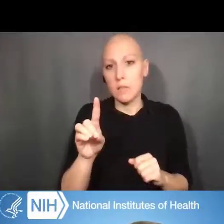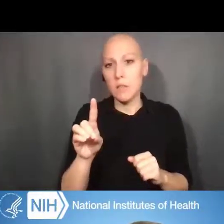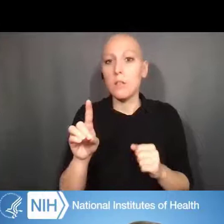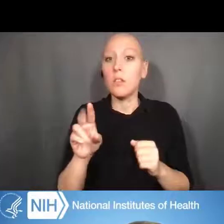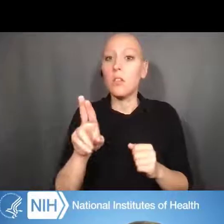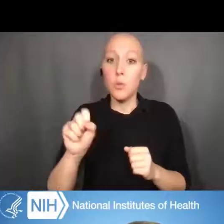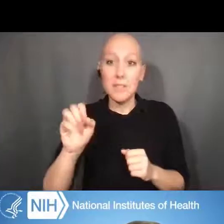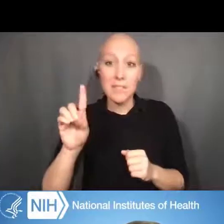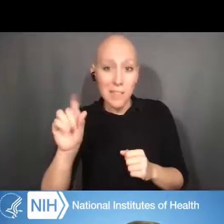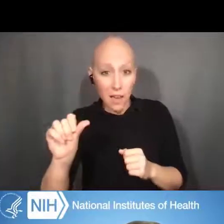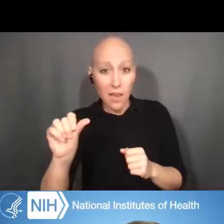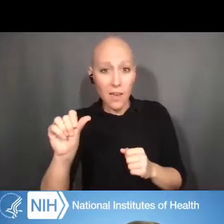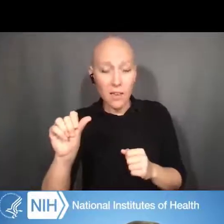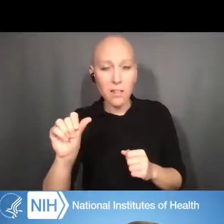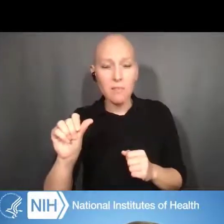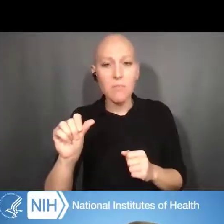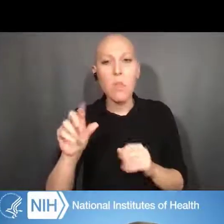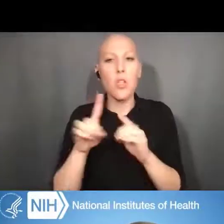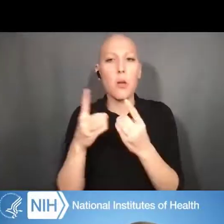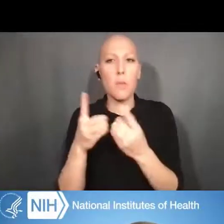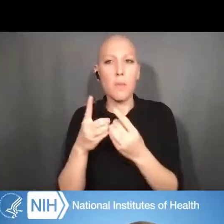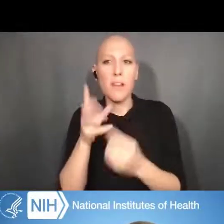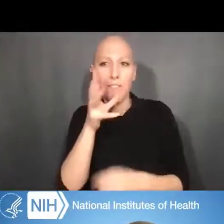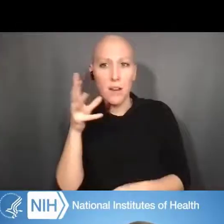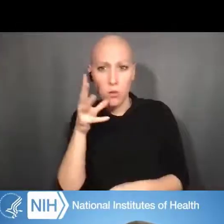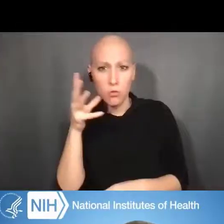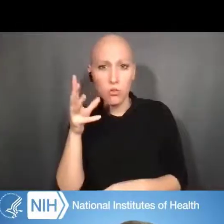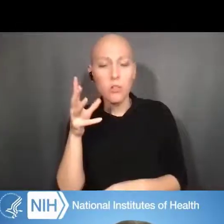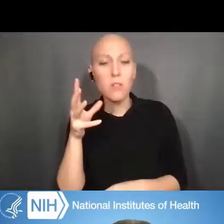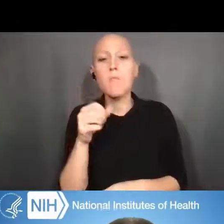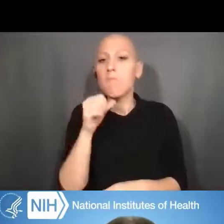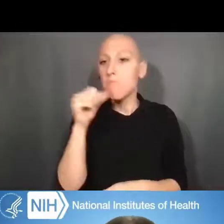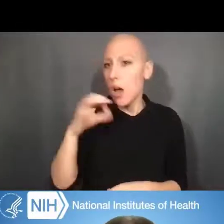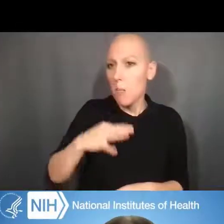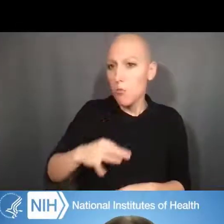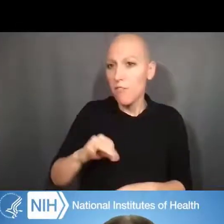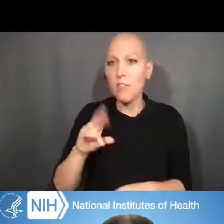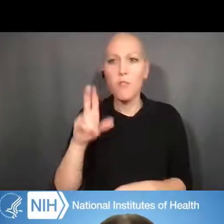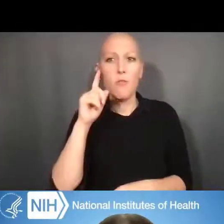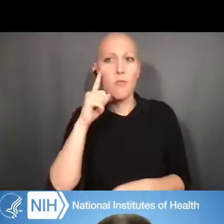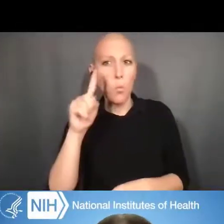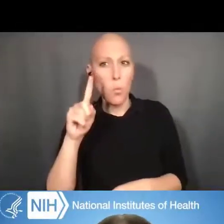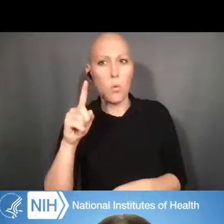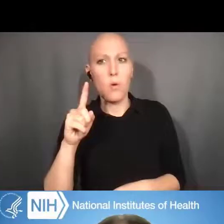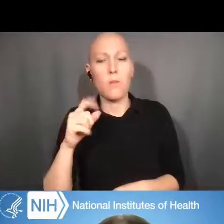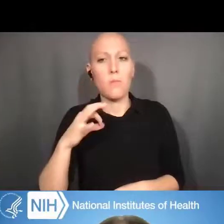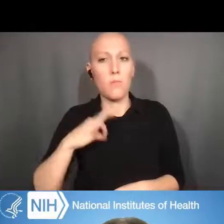United States Department of Agriculture, and nonprofit or for-profit organizations.